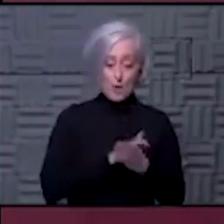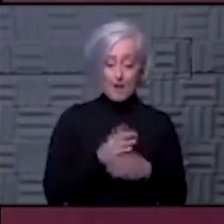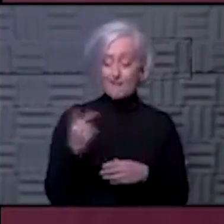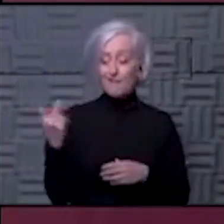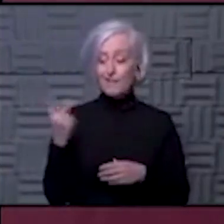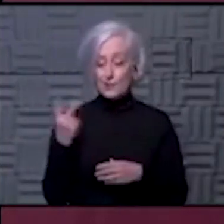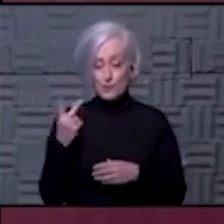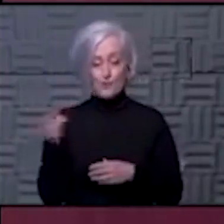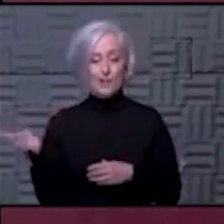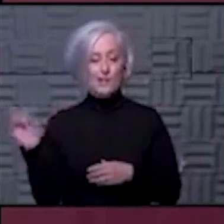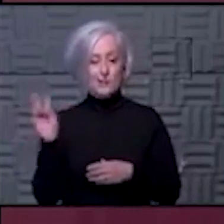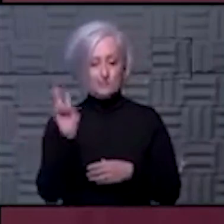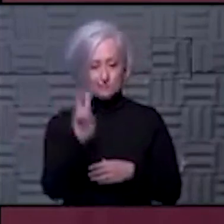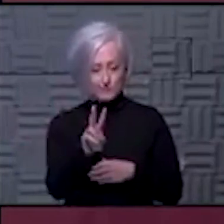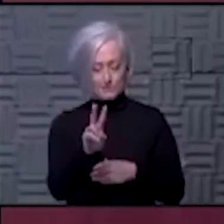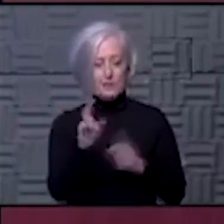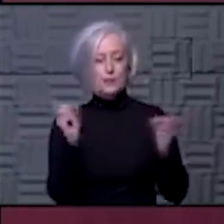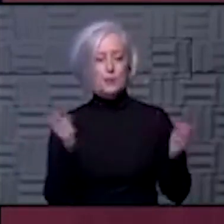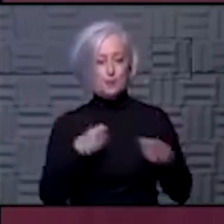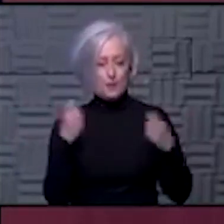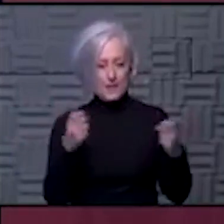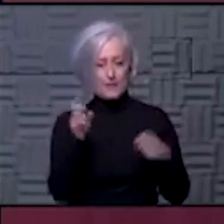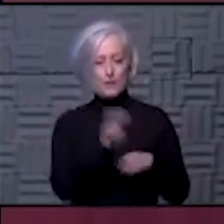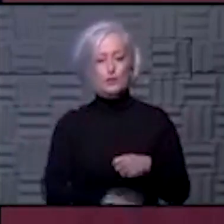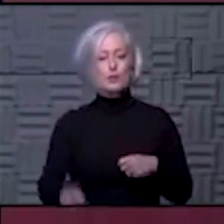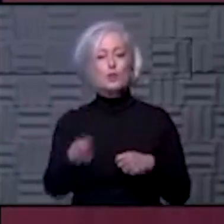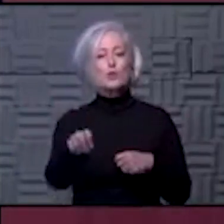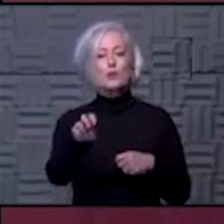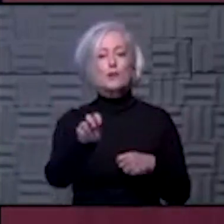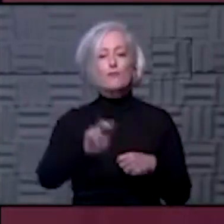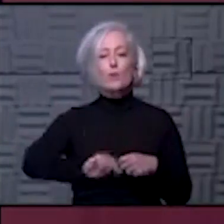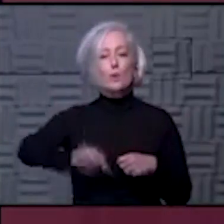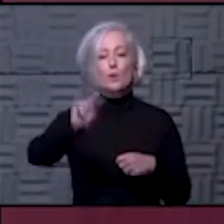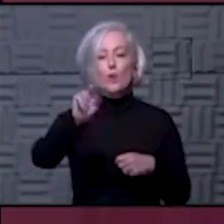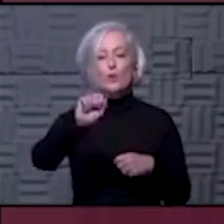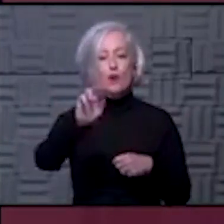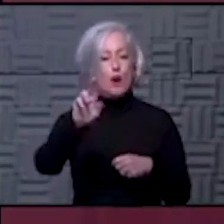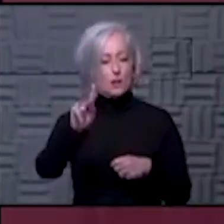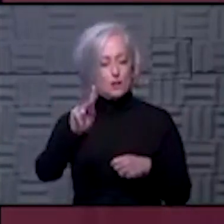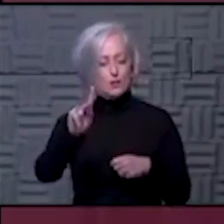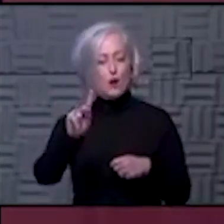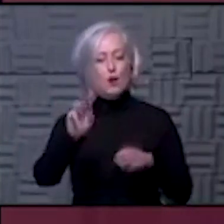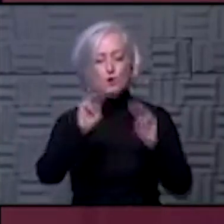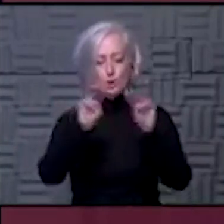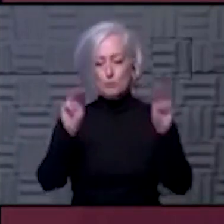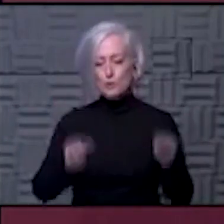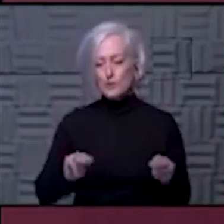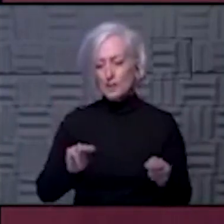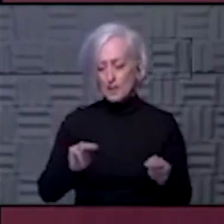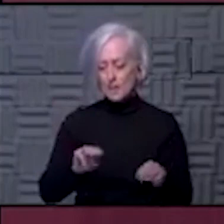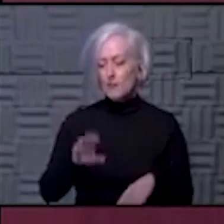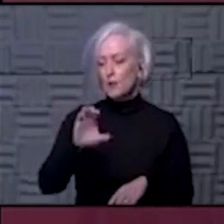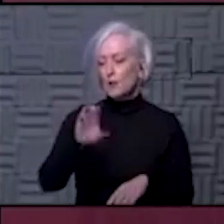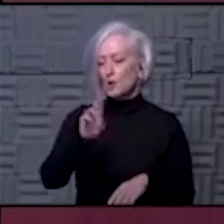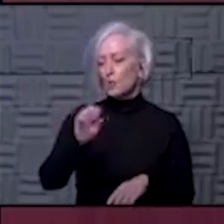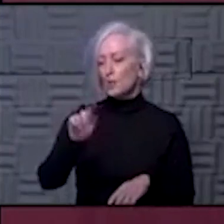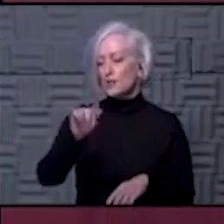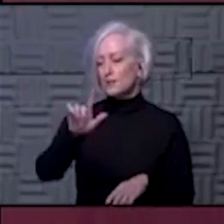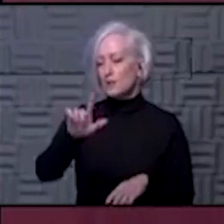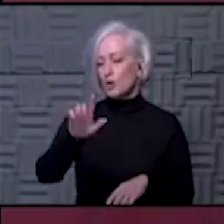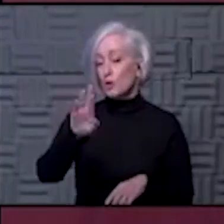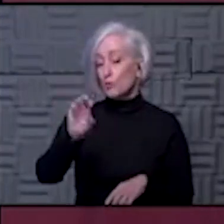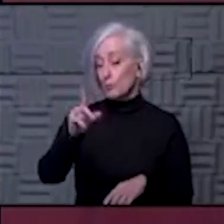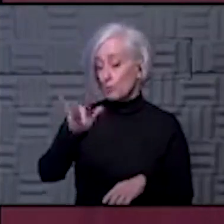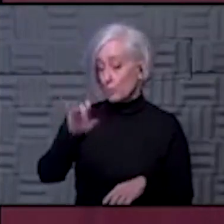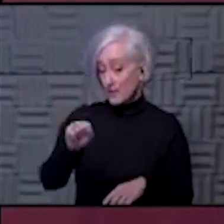me down to an anniversary trip in northern Arkansas to Crystal Bridges, and I was very nervous about traveling. However,